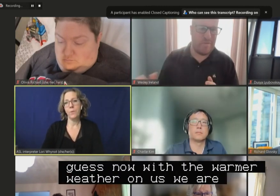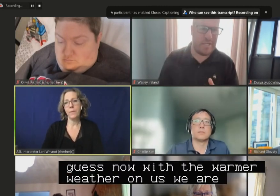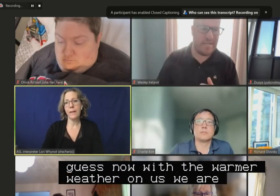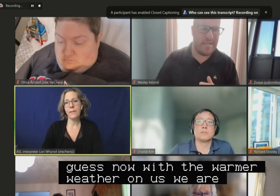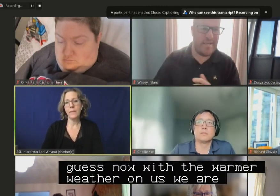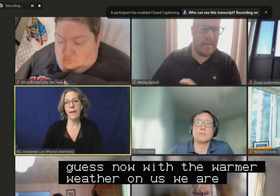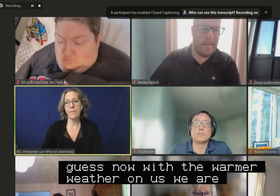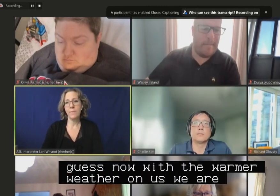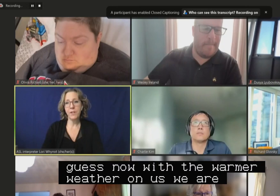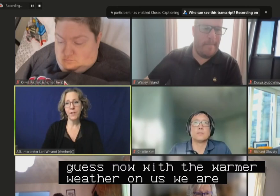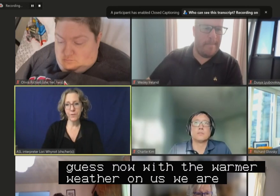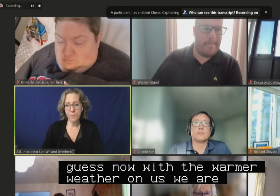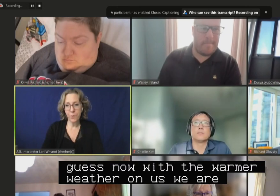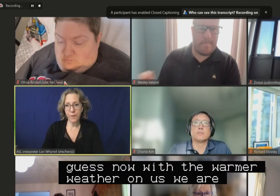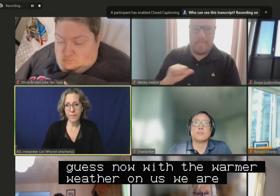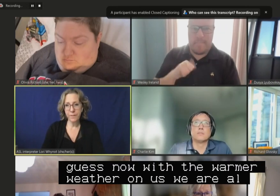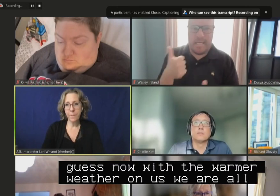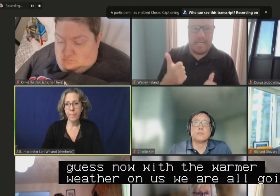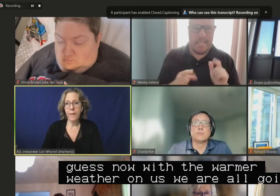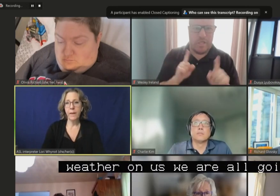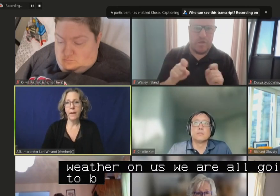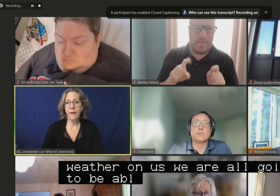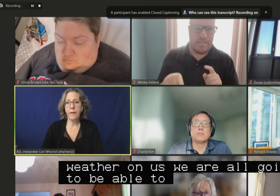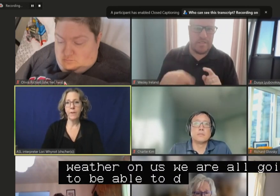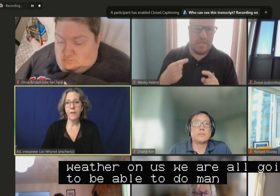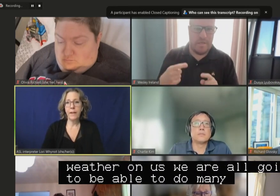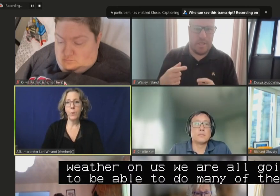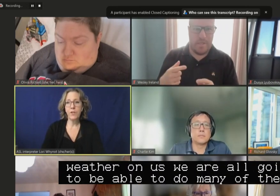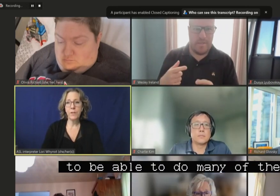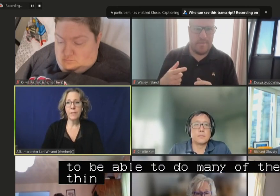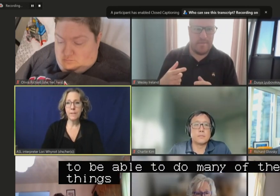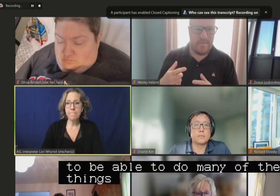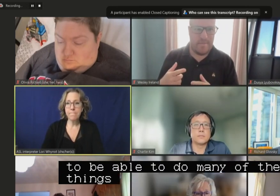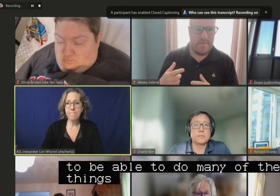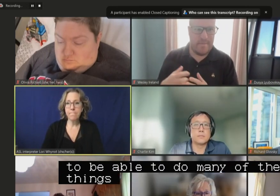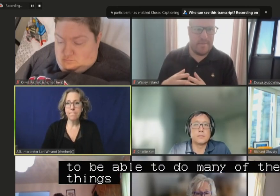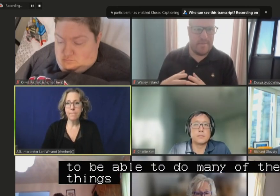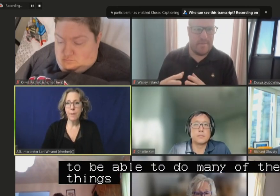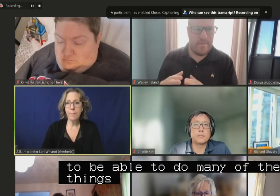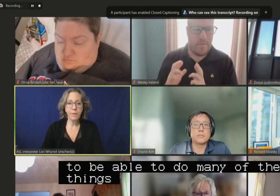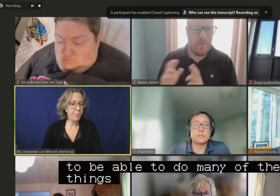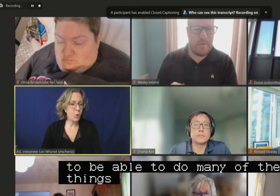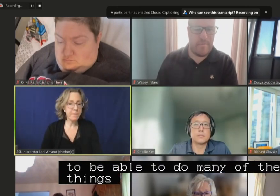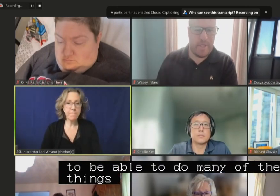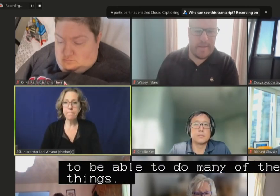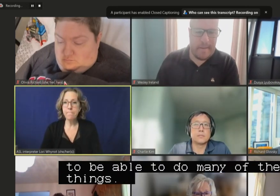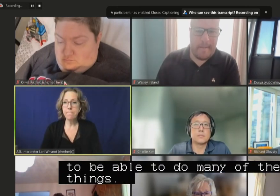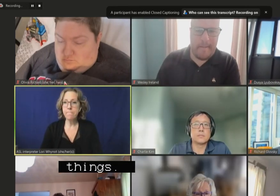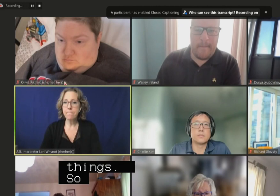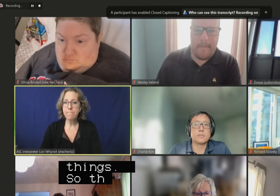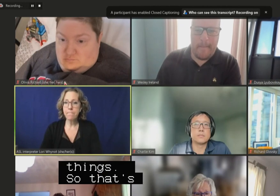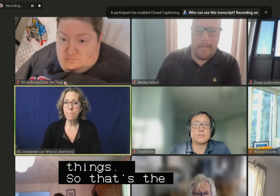So that's the end of my chair's report. Are there any questions about the report?